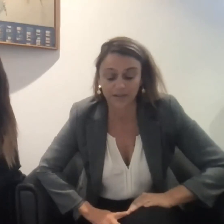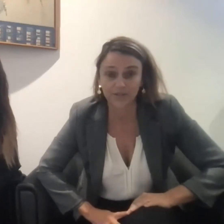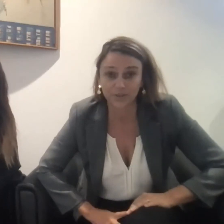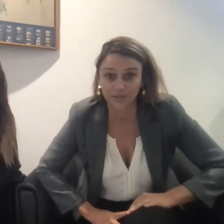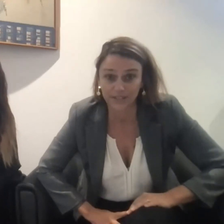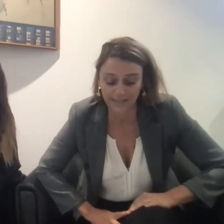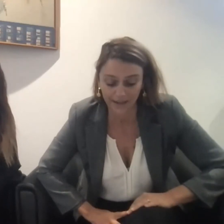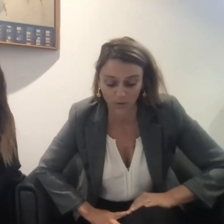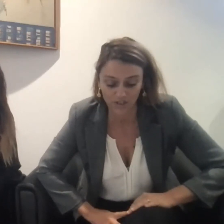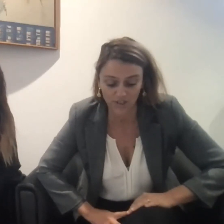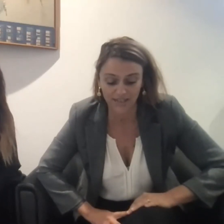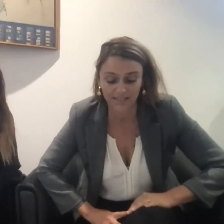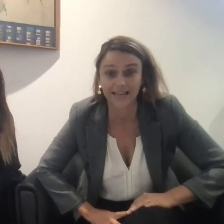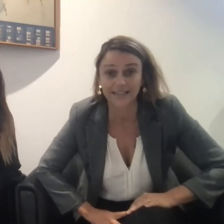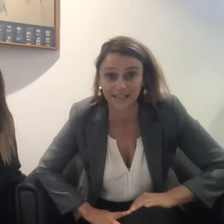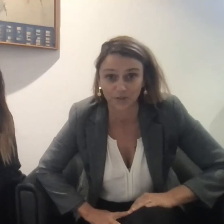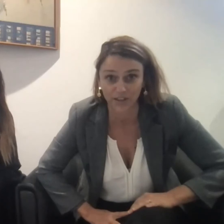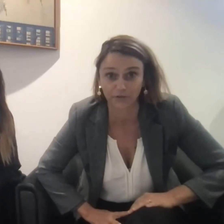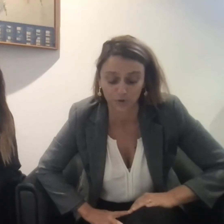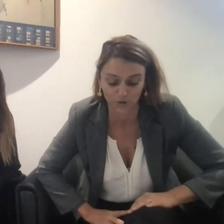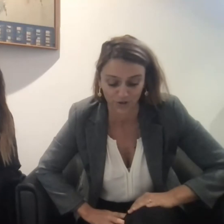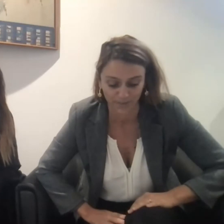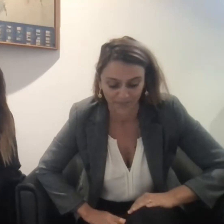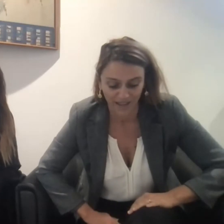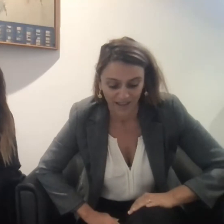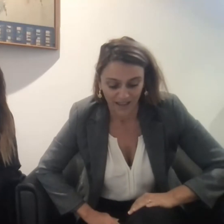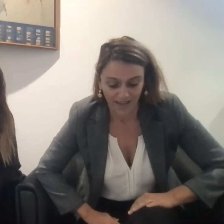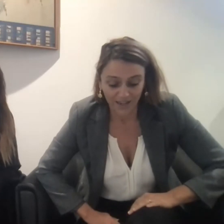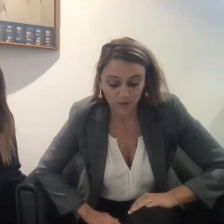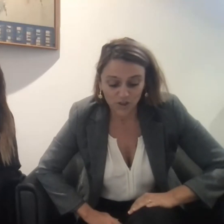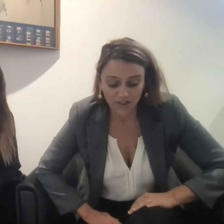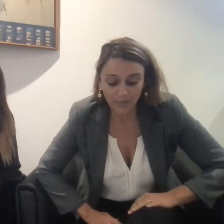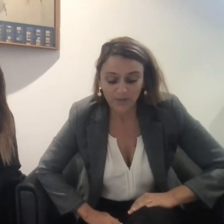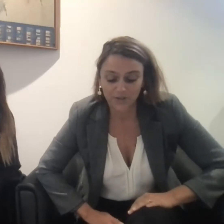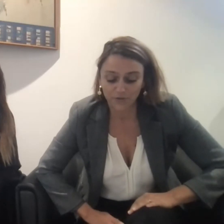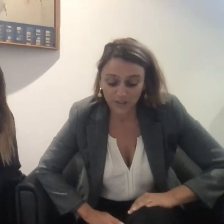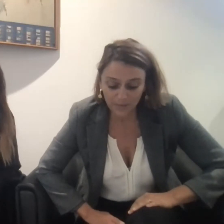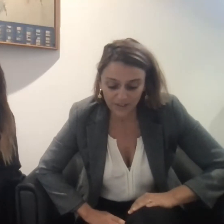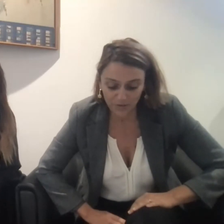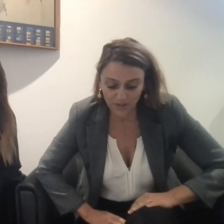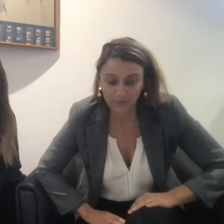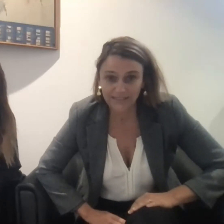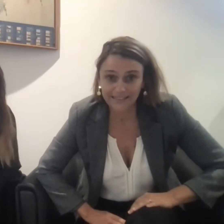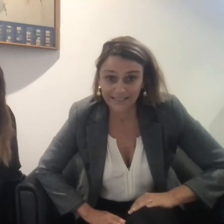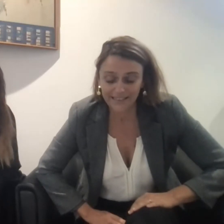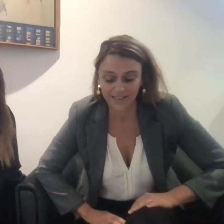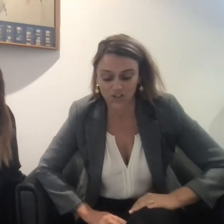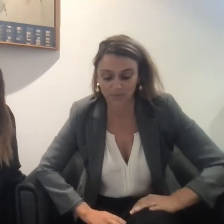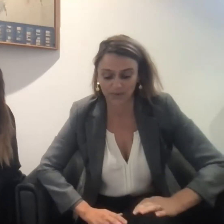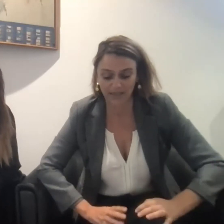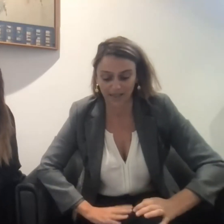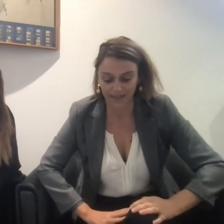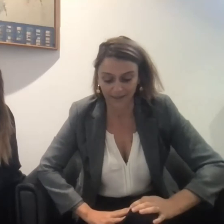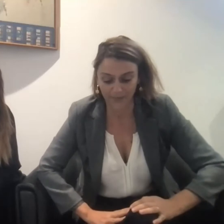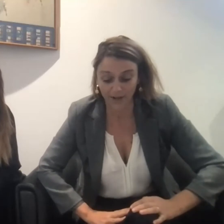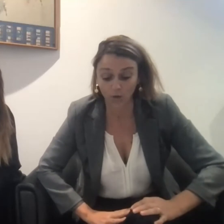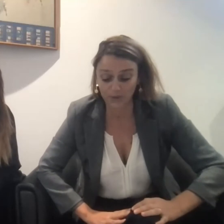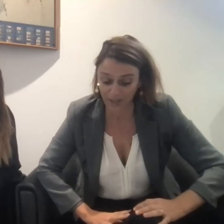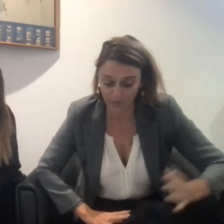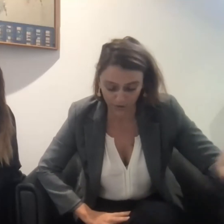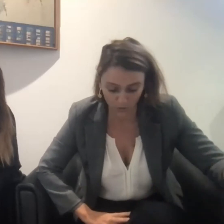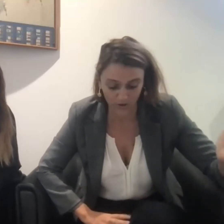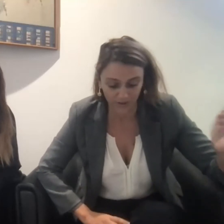their mastery of these languages is an asset for their future. Language learning plays a fundamental role in building citizenship and